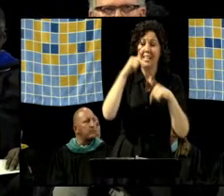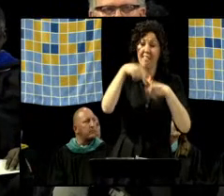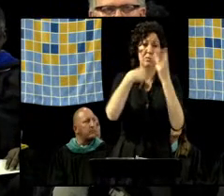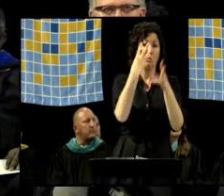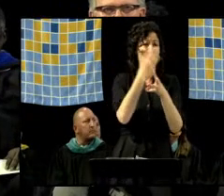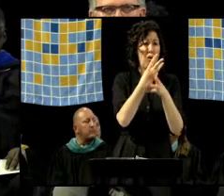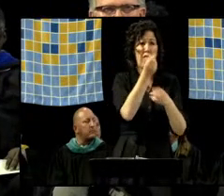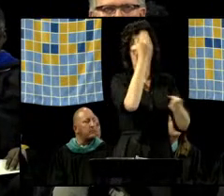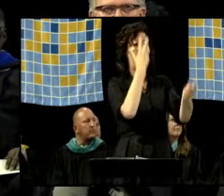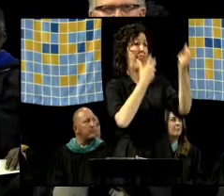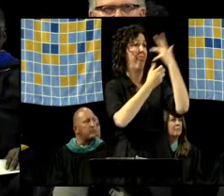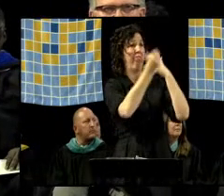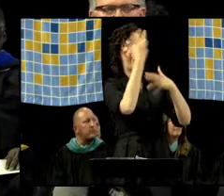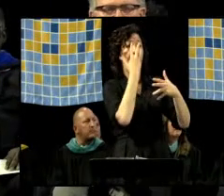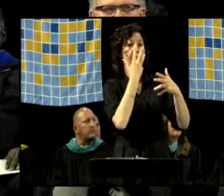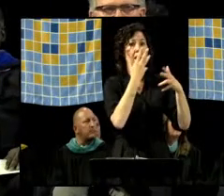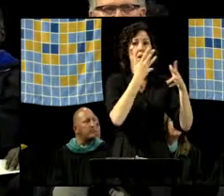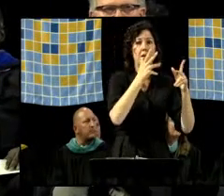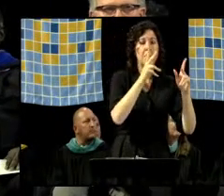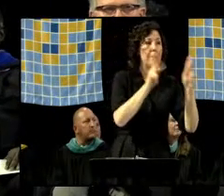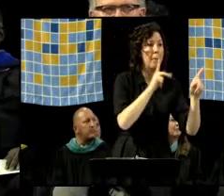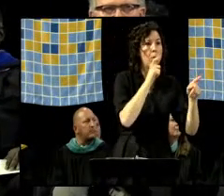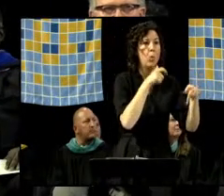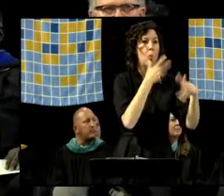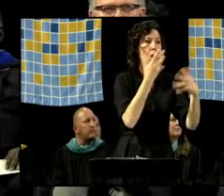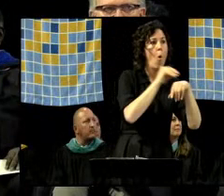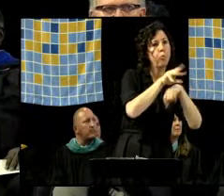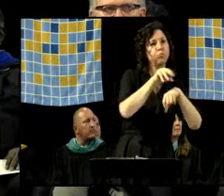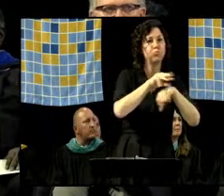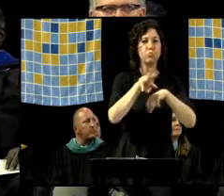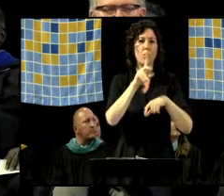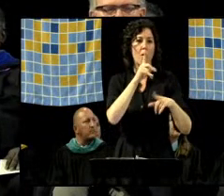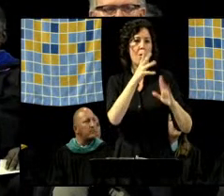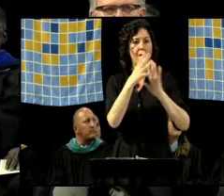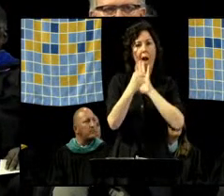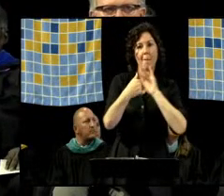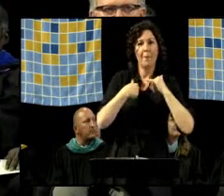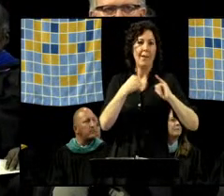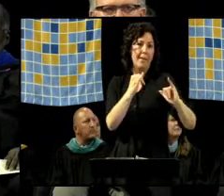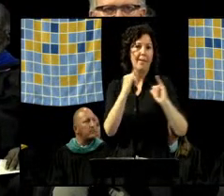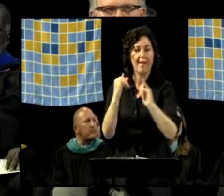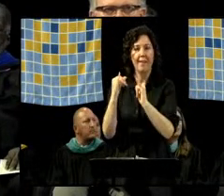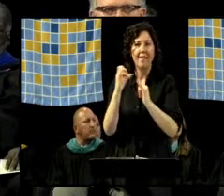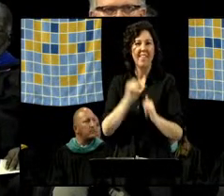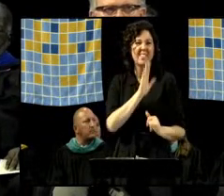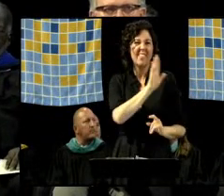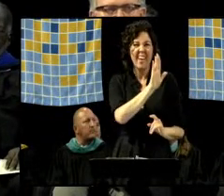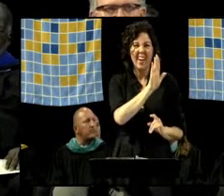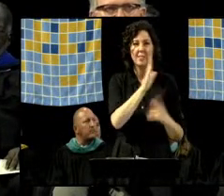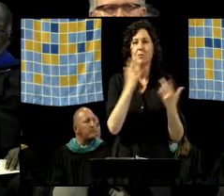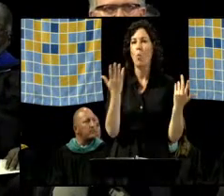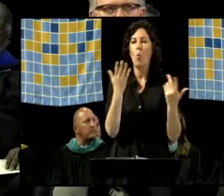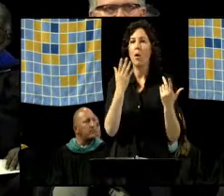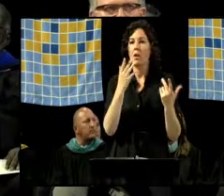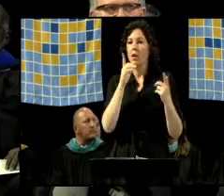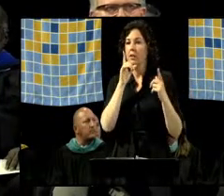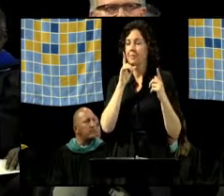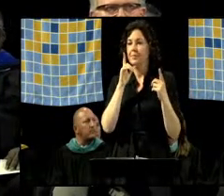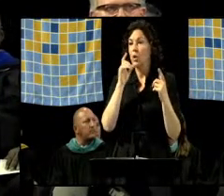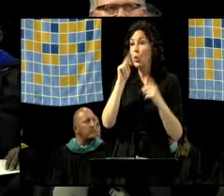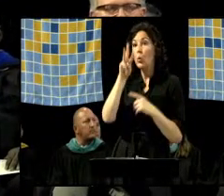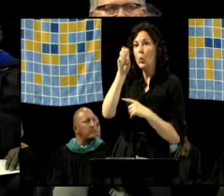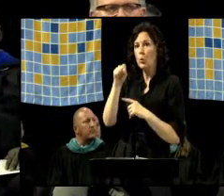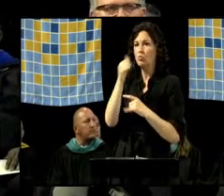misinformation, influencers, and a focus on external perfection. Instead, focus on the timeless qualities